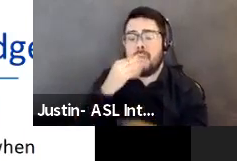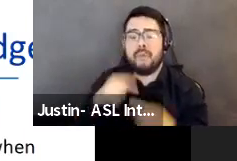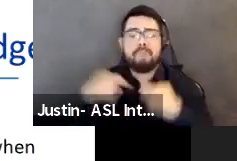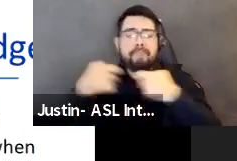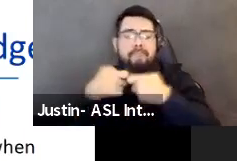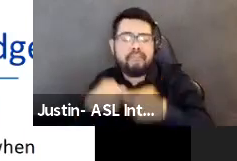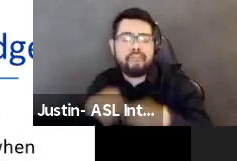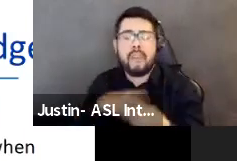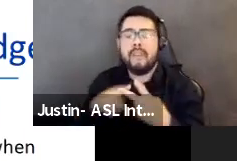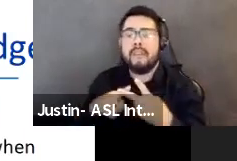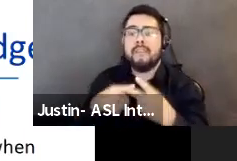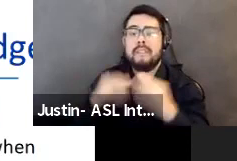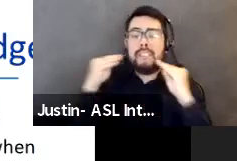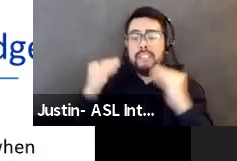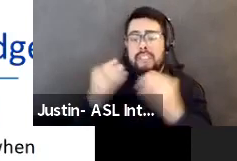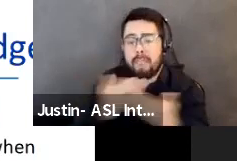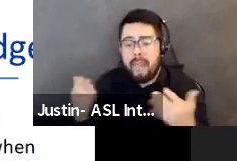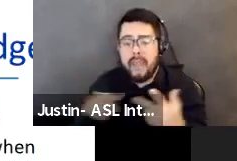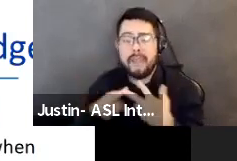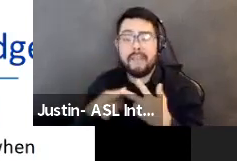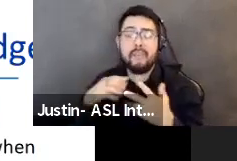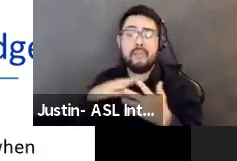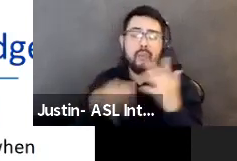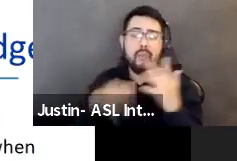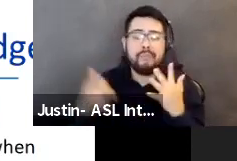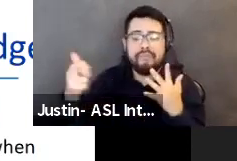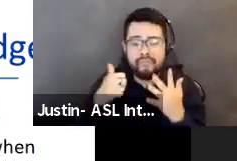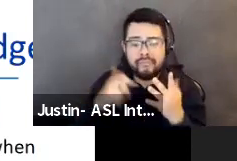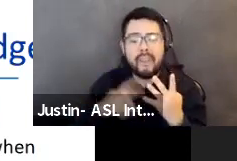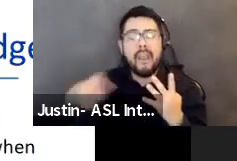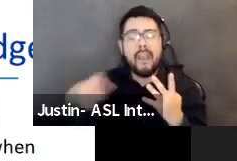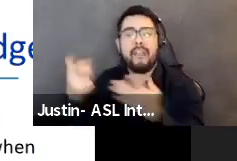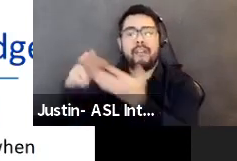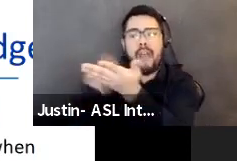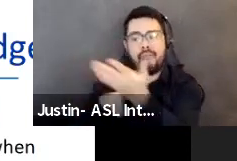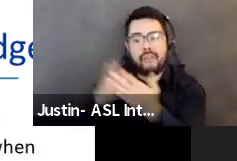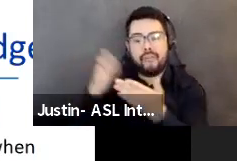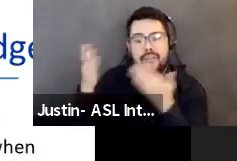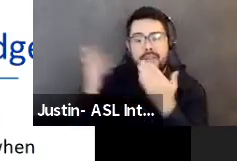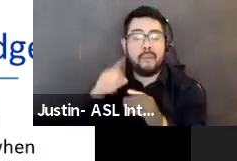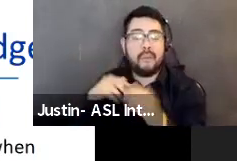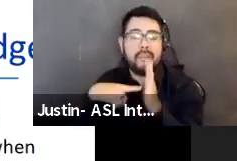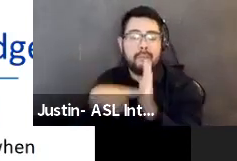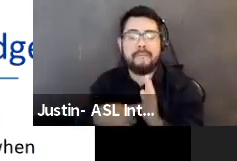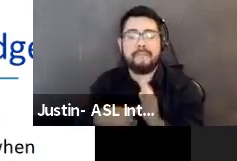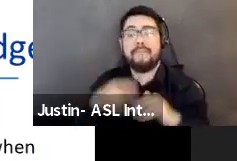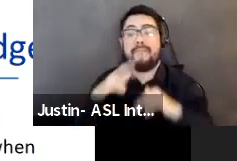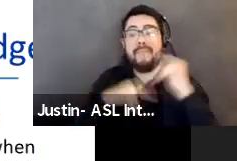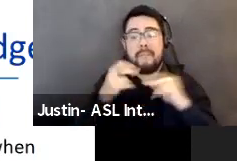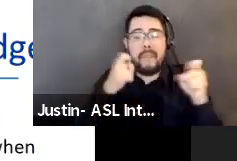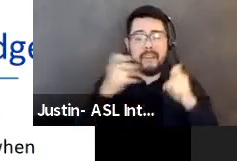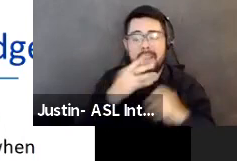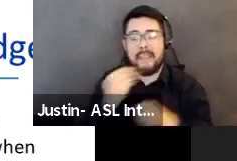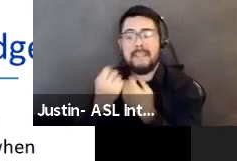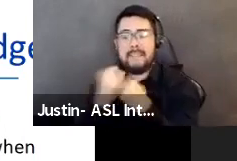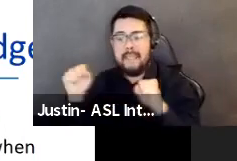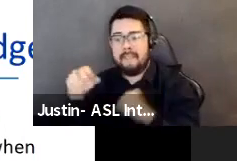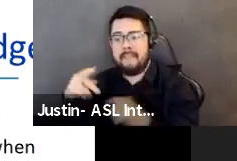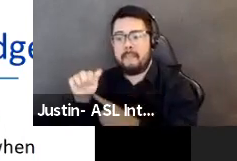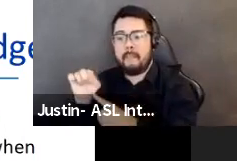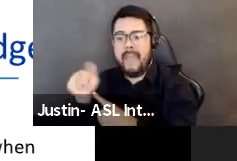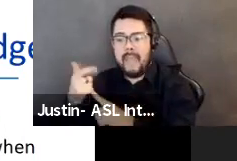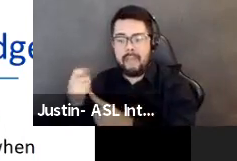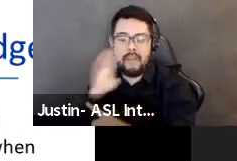supplies student transportation and various contractual services including facilities management and safe passage which benefit